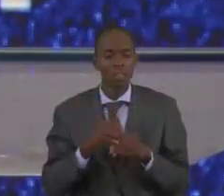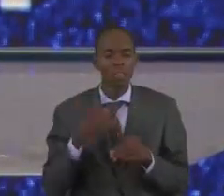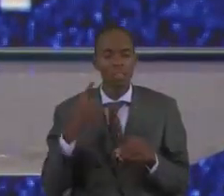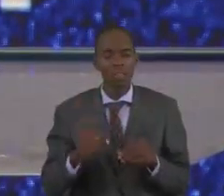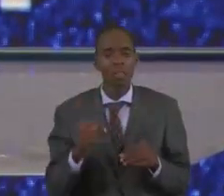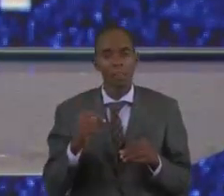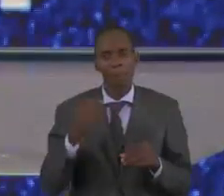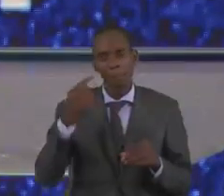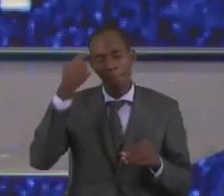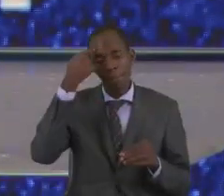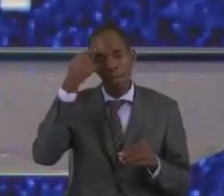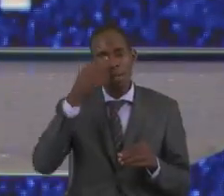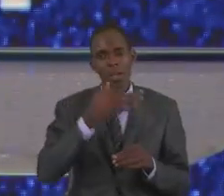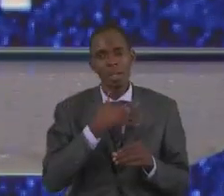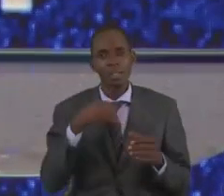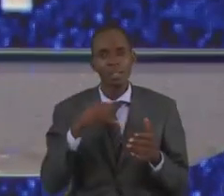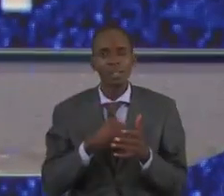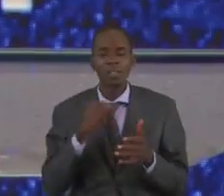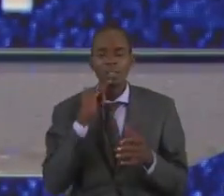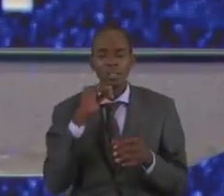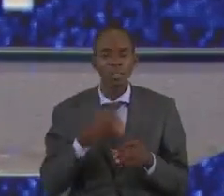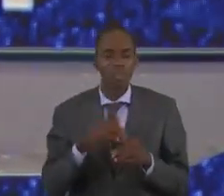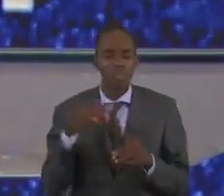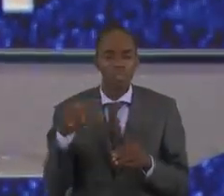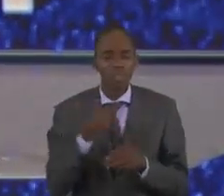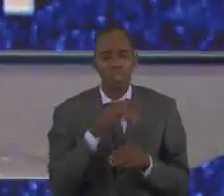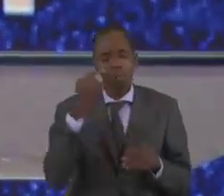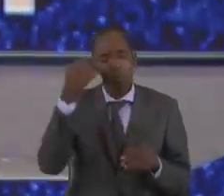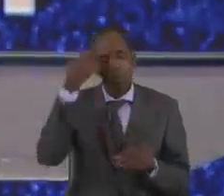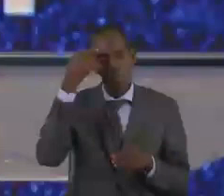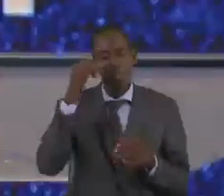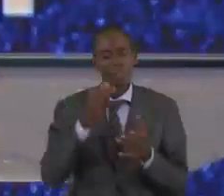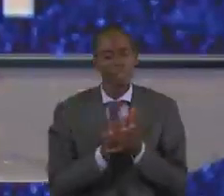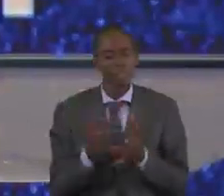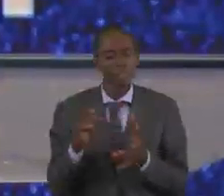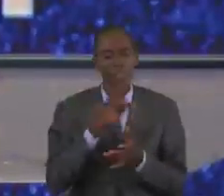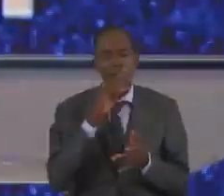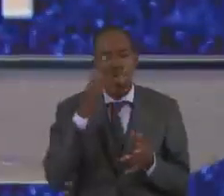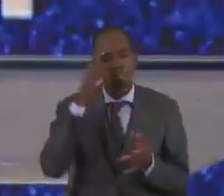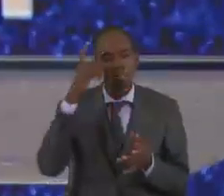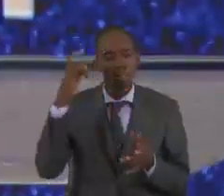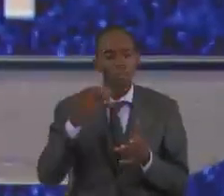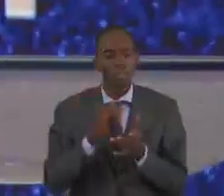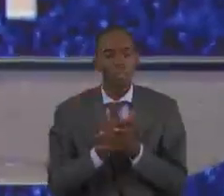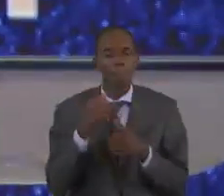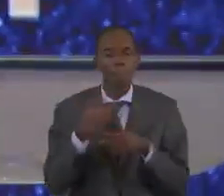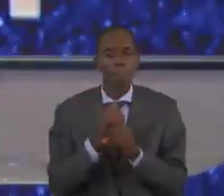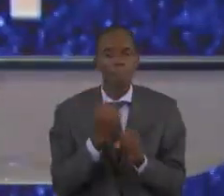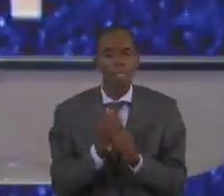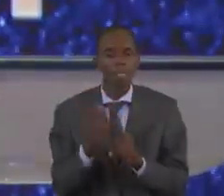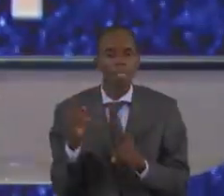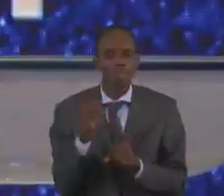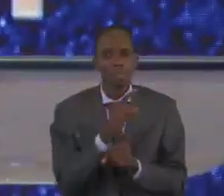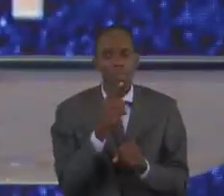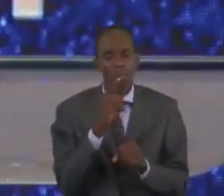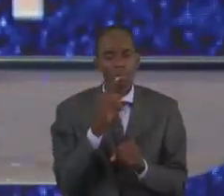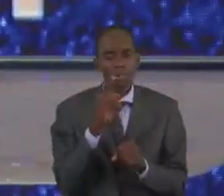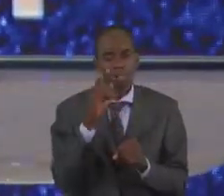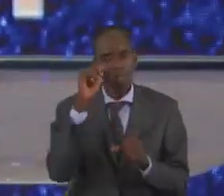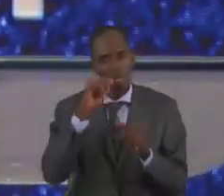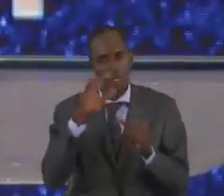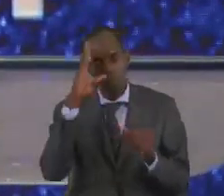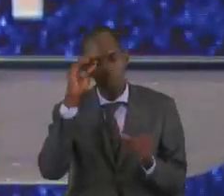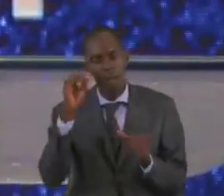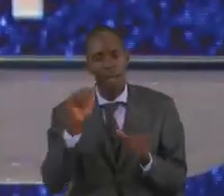their mind, it's their thinking that makes them to make man everything and